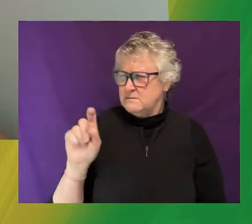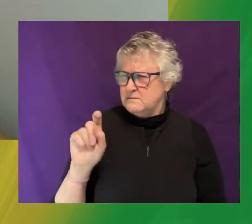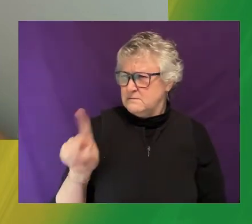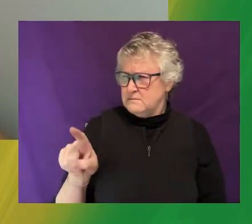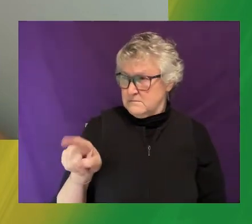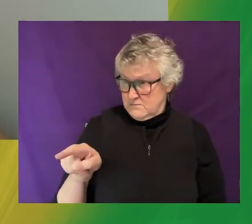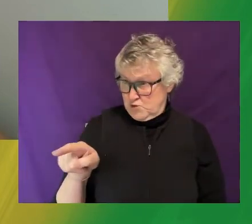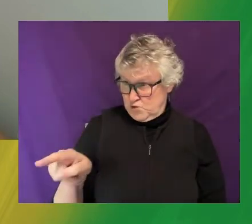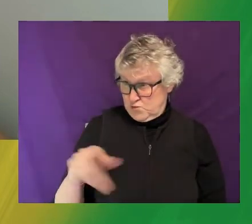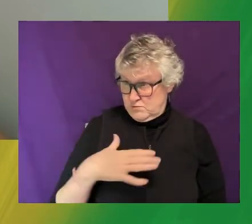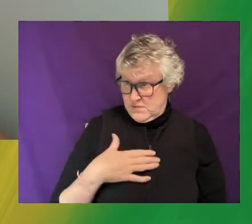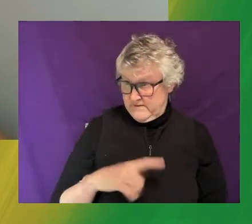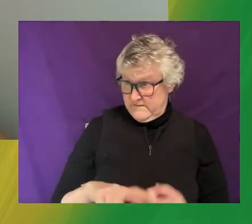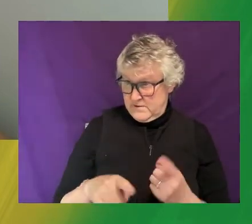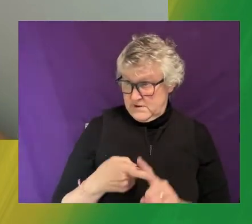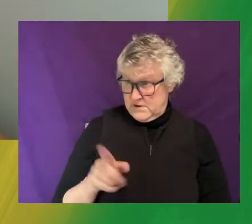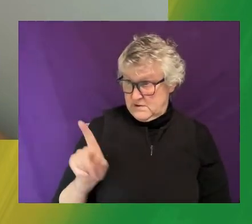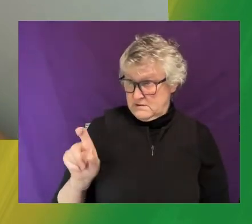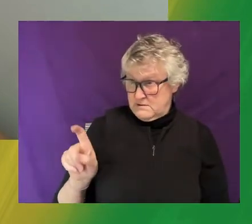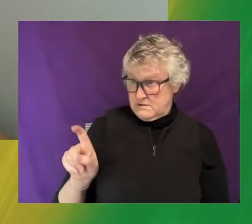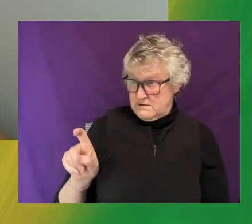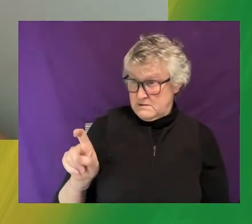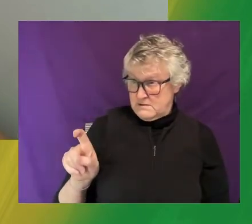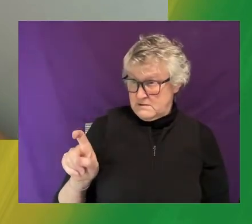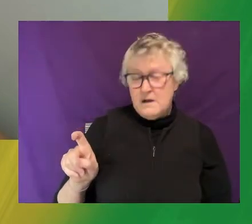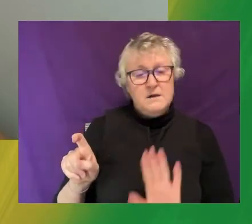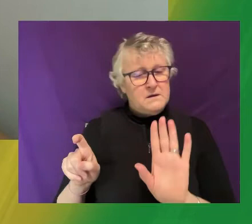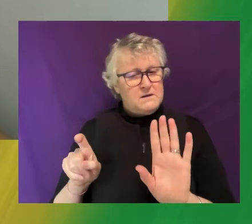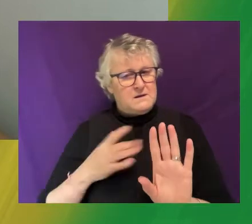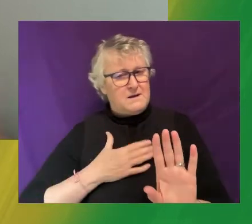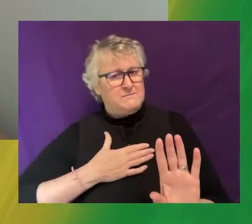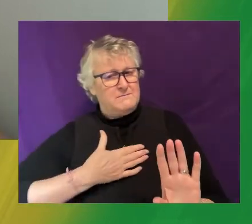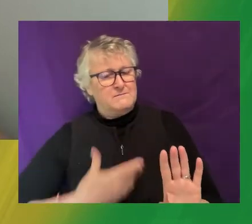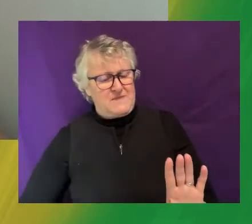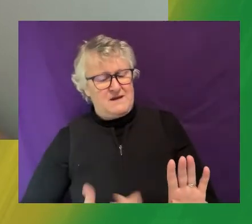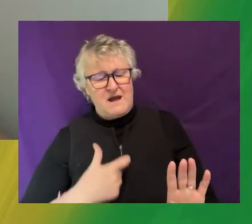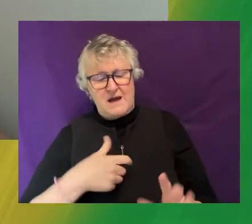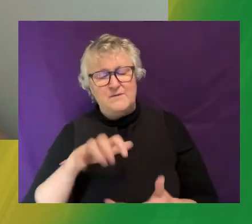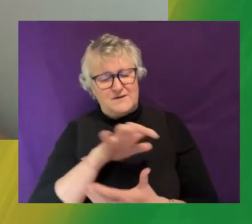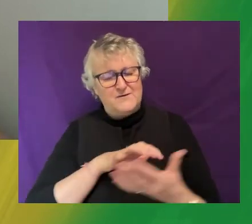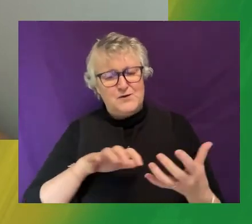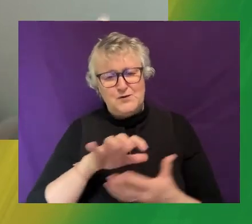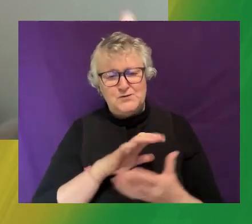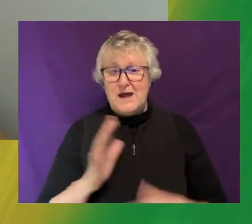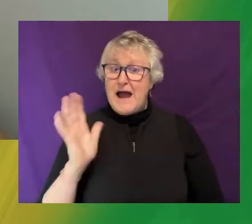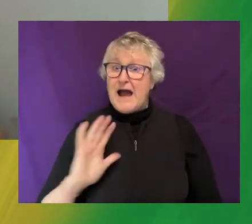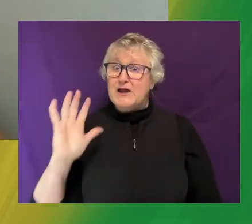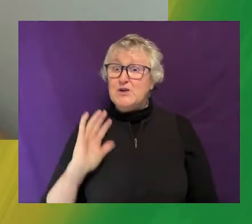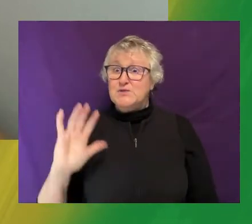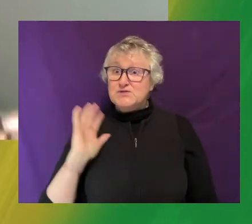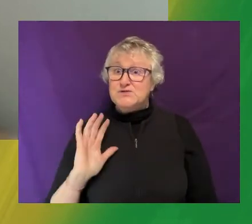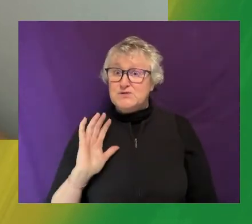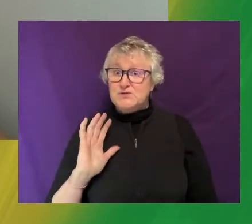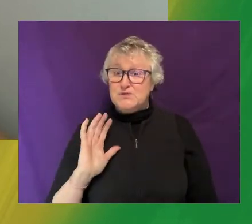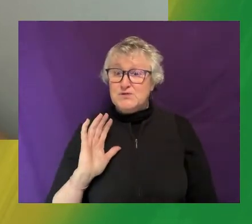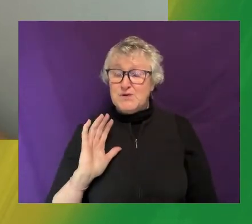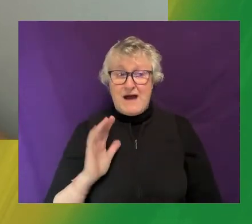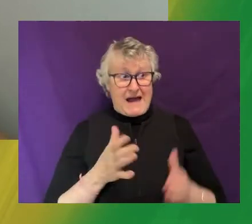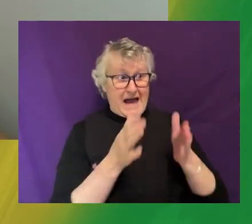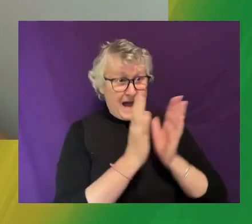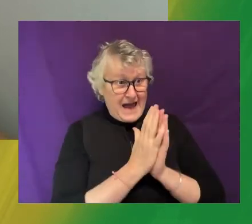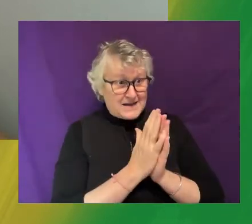I'll admit, I'm confused. I used to friend request and now I follow. Am I in this